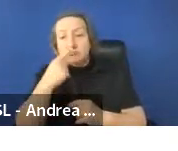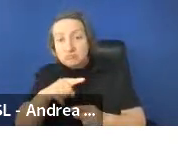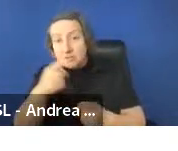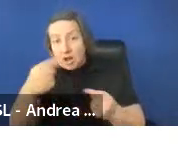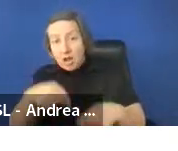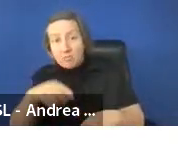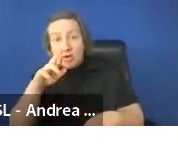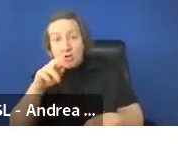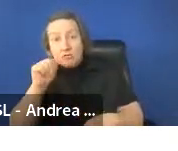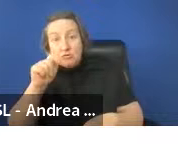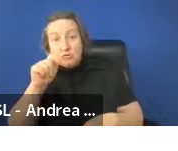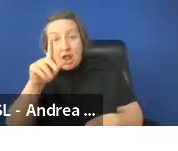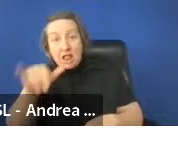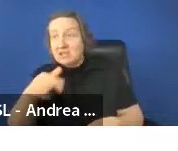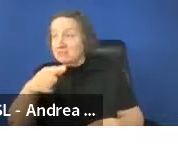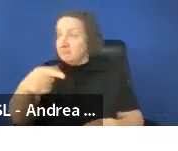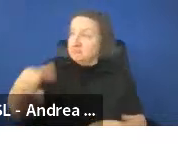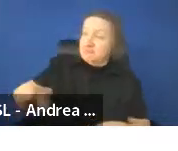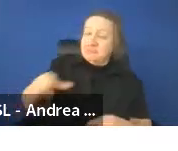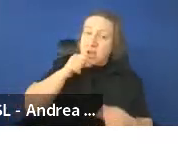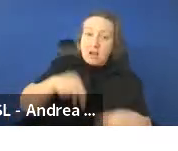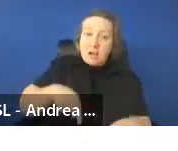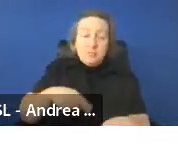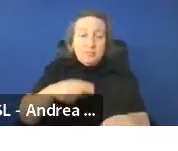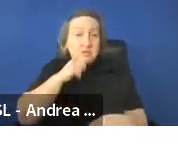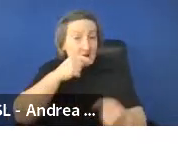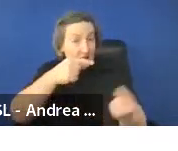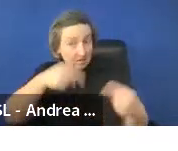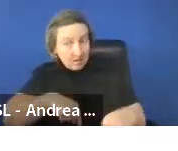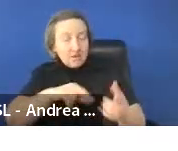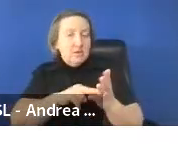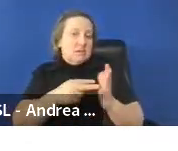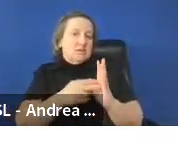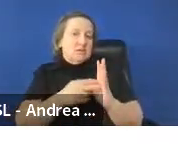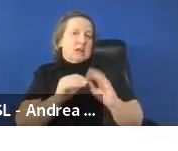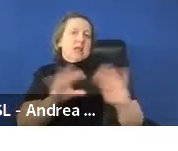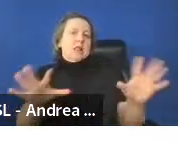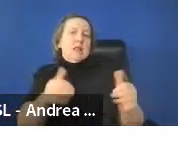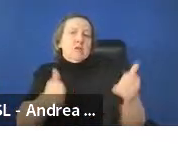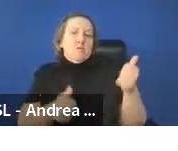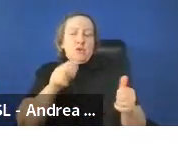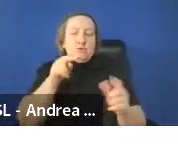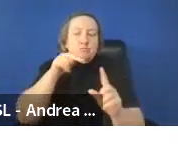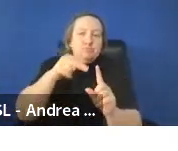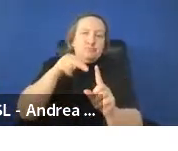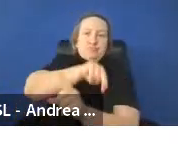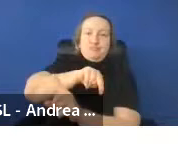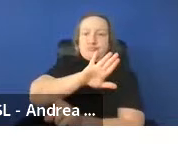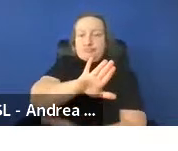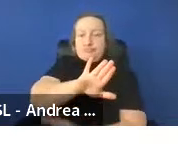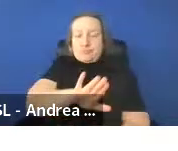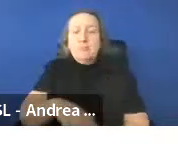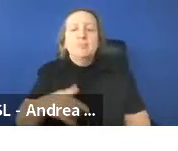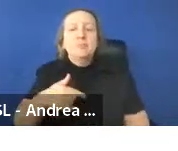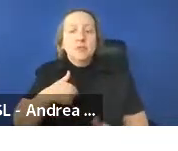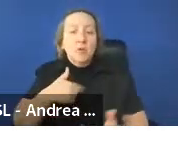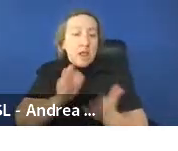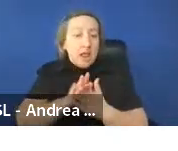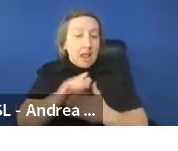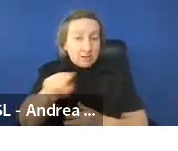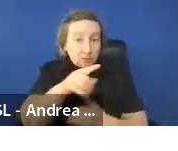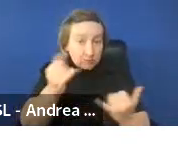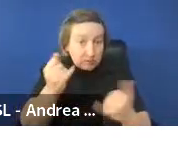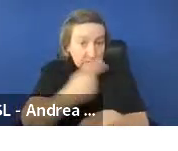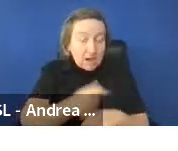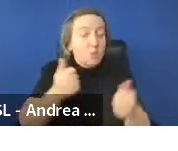rallies, and he declined. And by declining, it's clear which side he and this project are on. So I'll ask you all today,